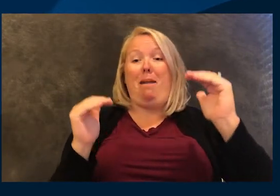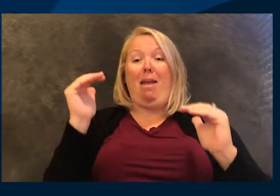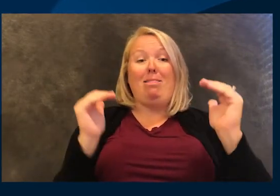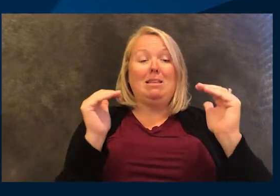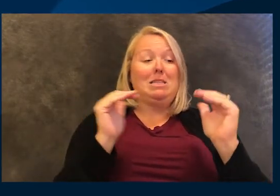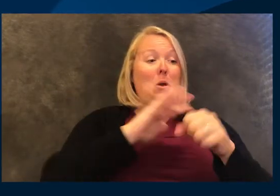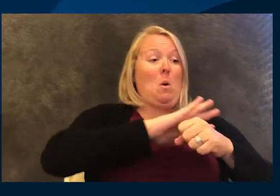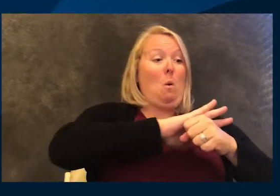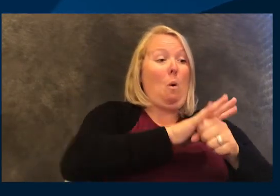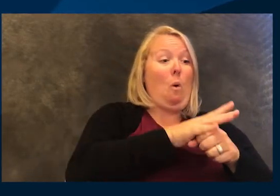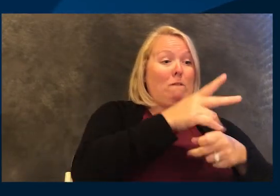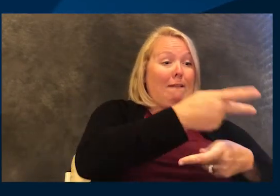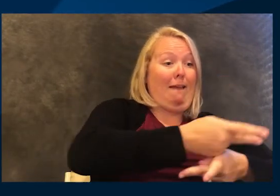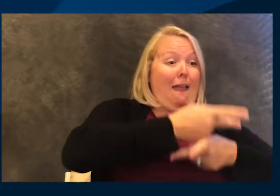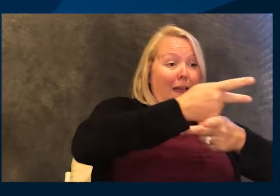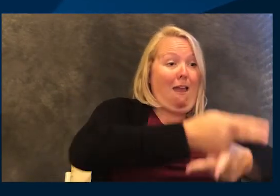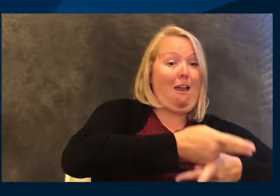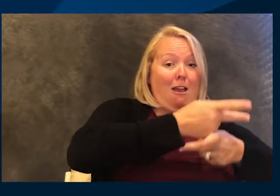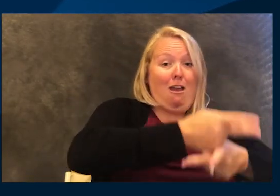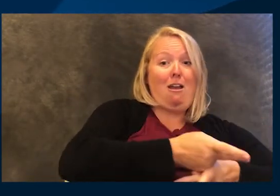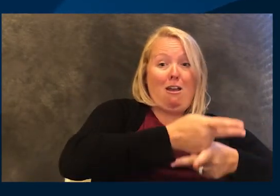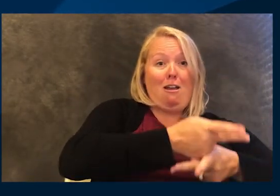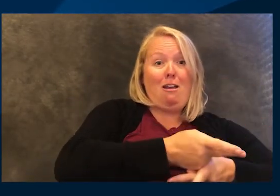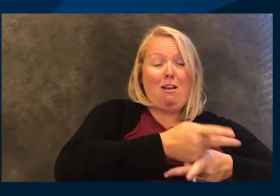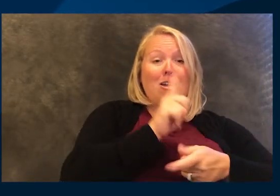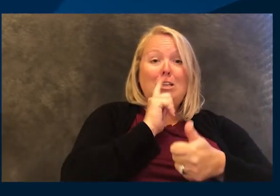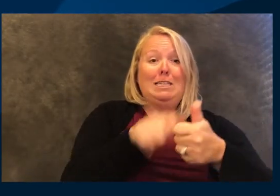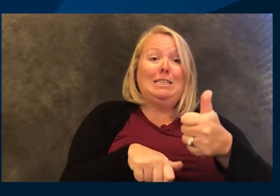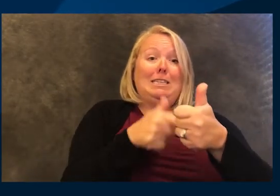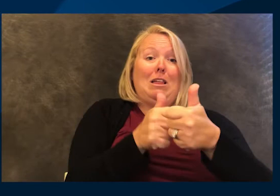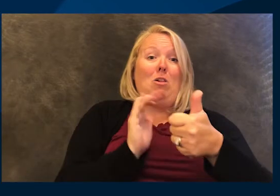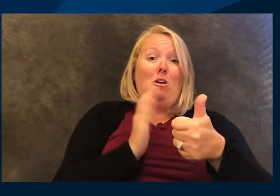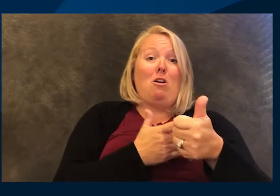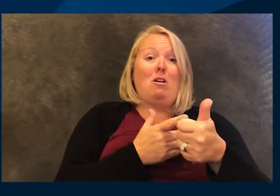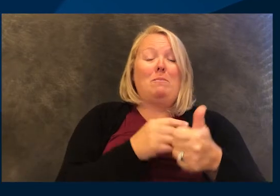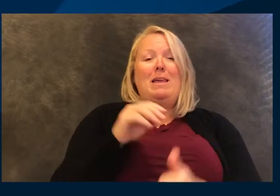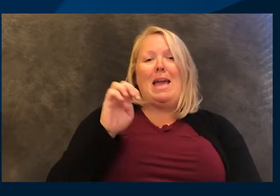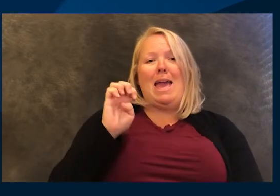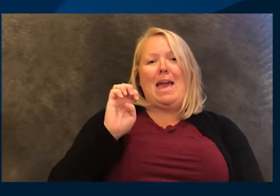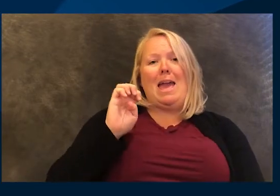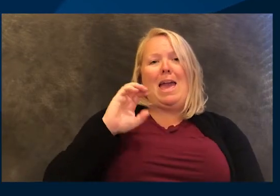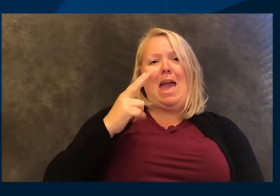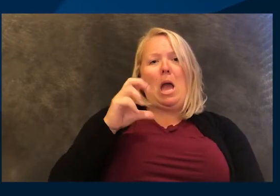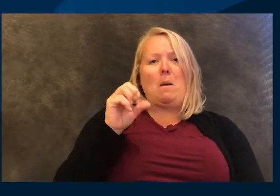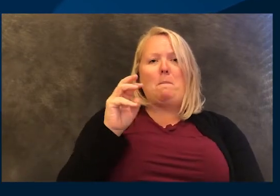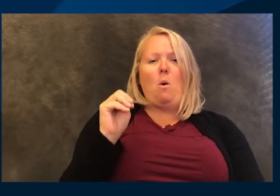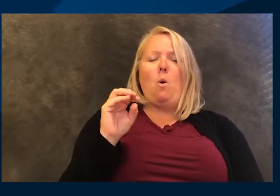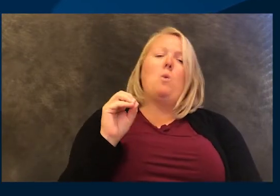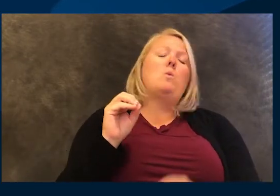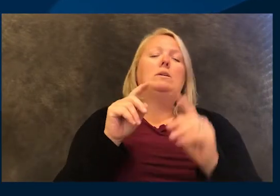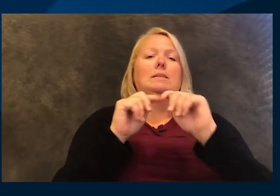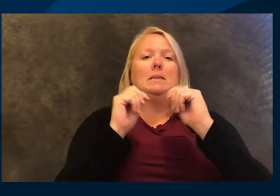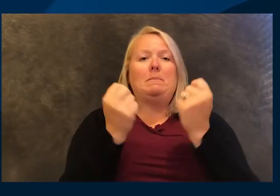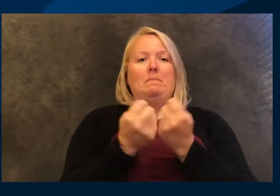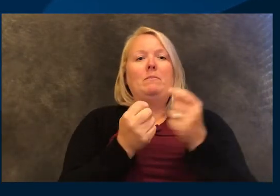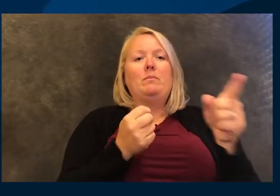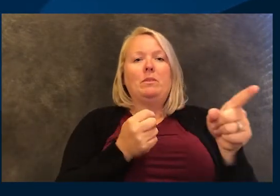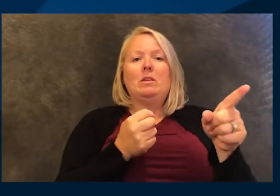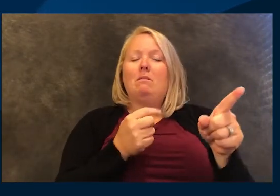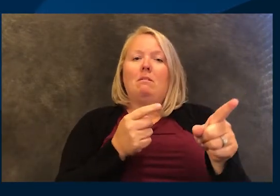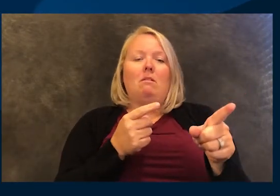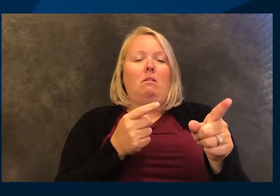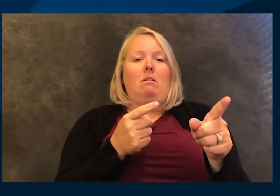COVID care has provided challenges for our ECMO team. Our ECMO team has been